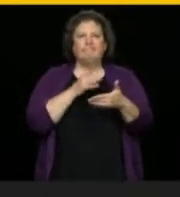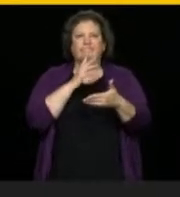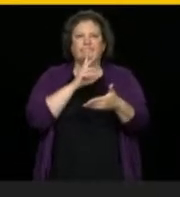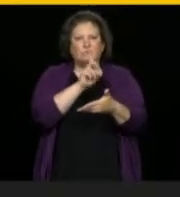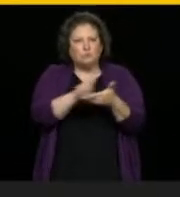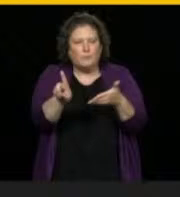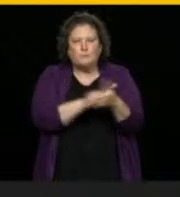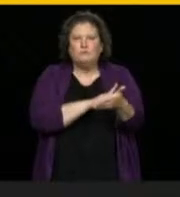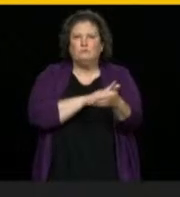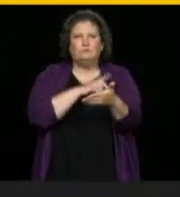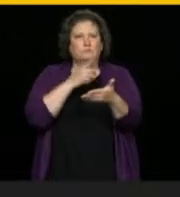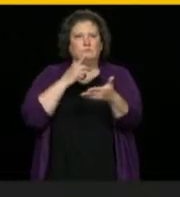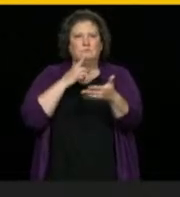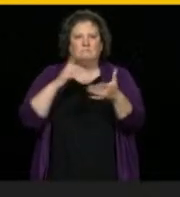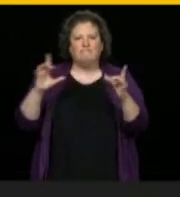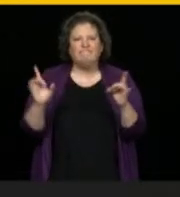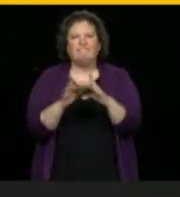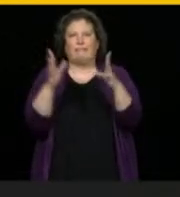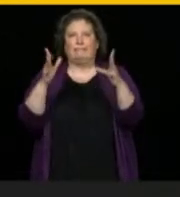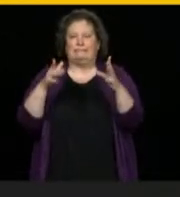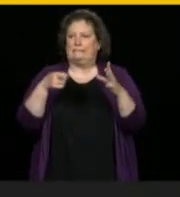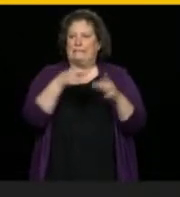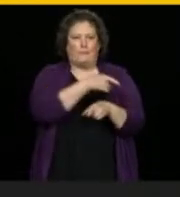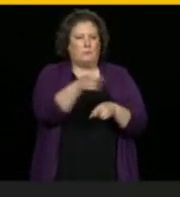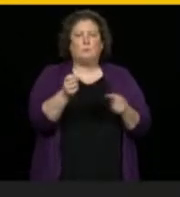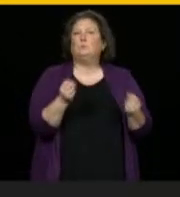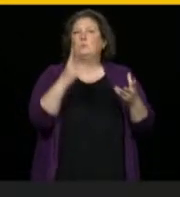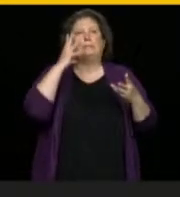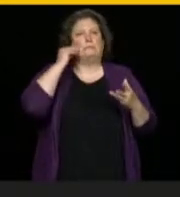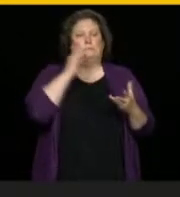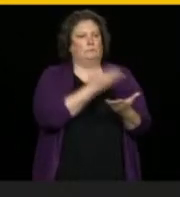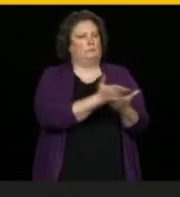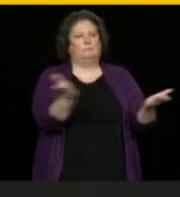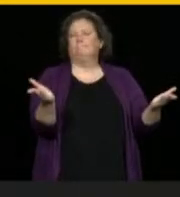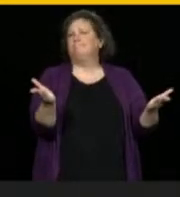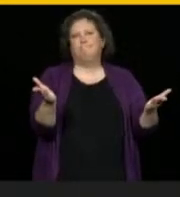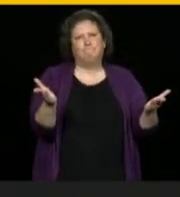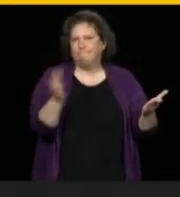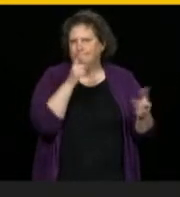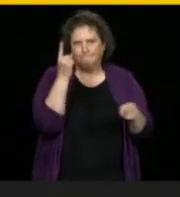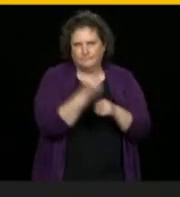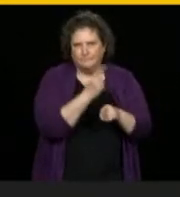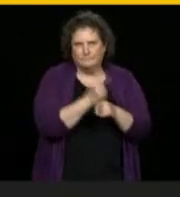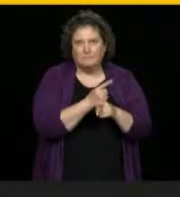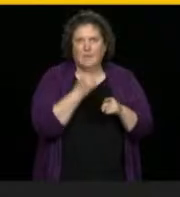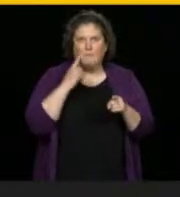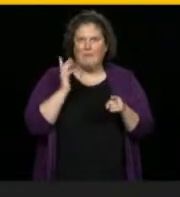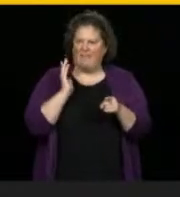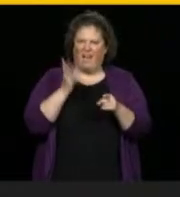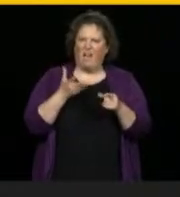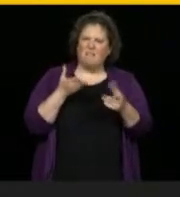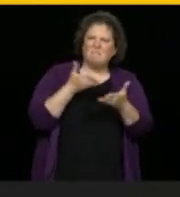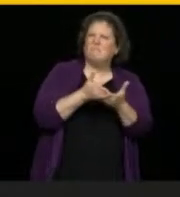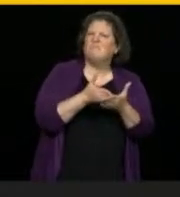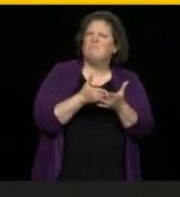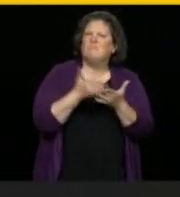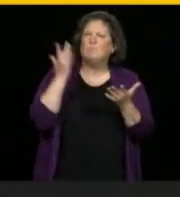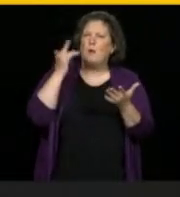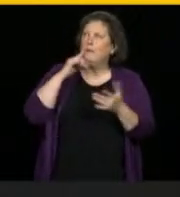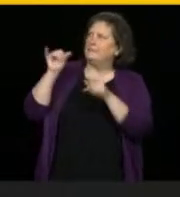far too many Canadians. And it's the result of systems which all too often condone,